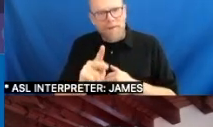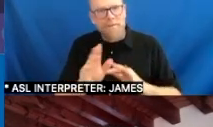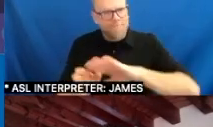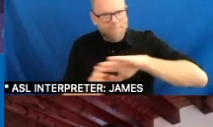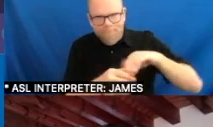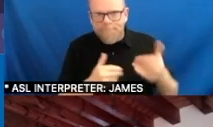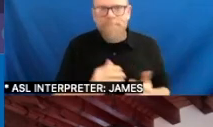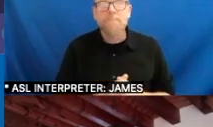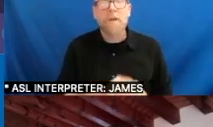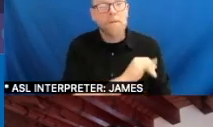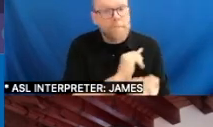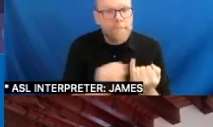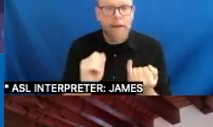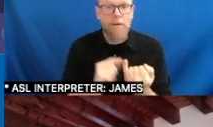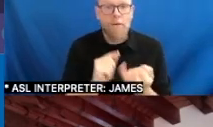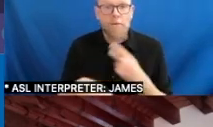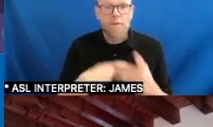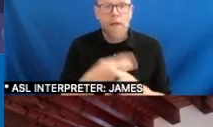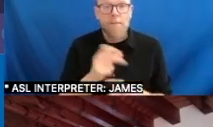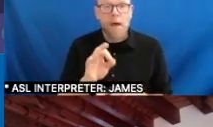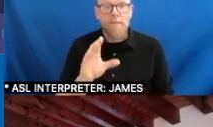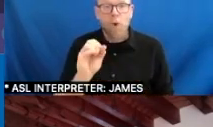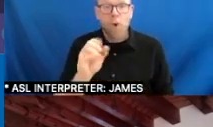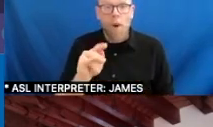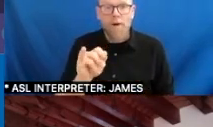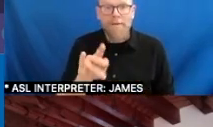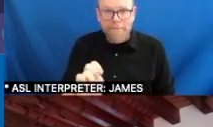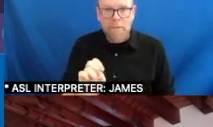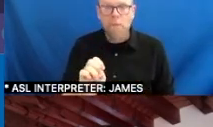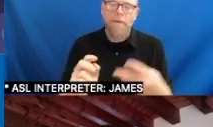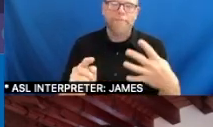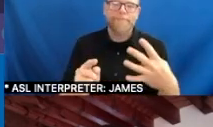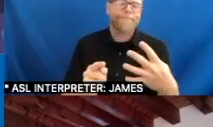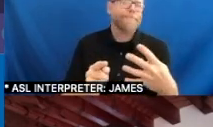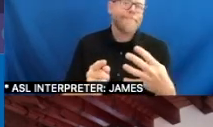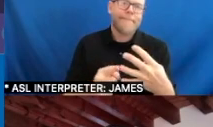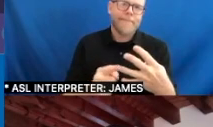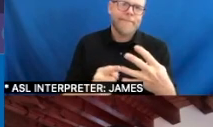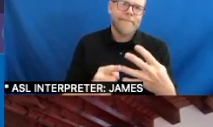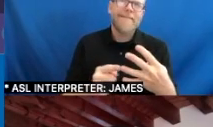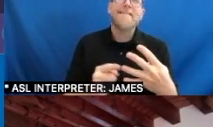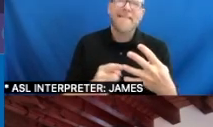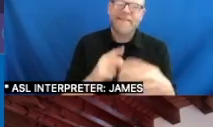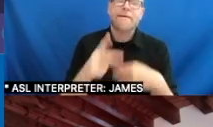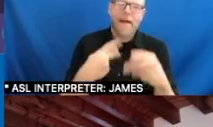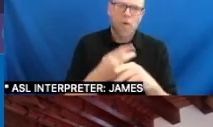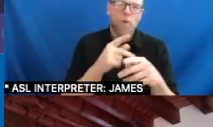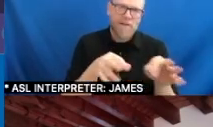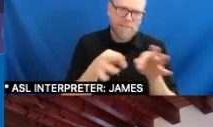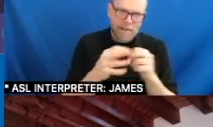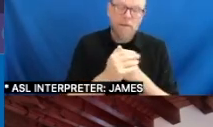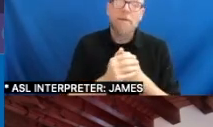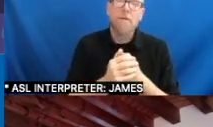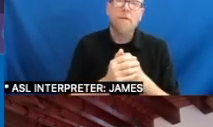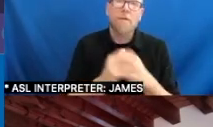And the final type of cooperative, or second to last type of cooperative that we're going to be talking about,